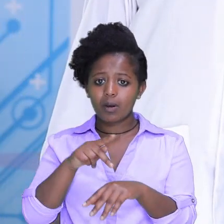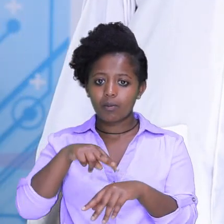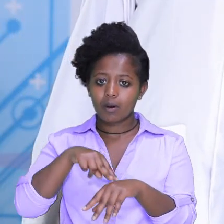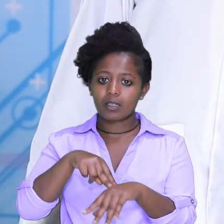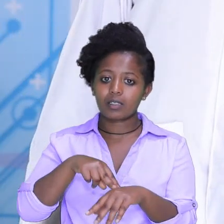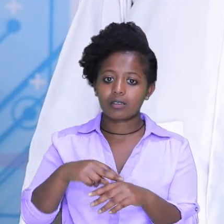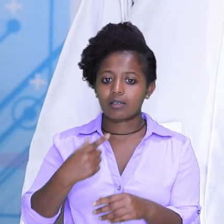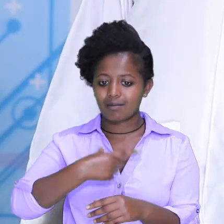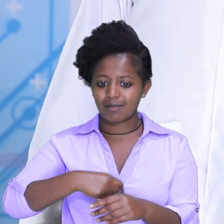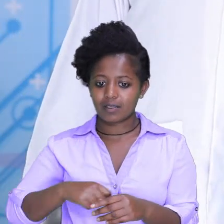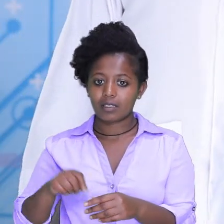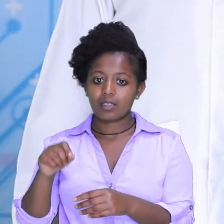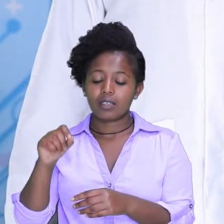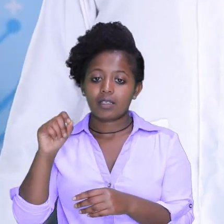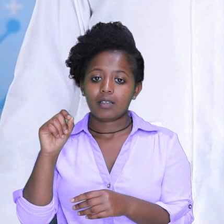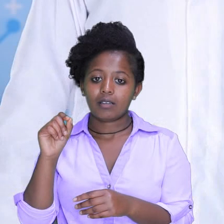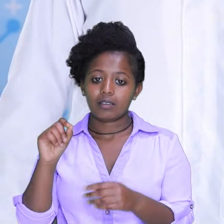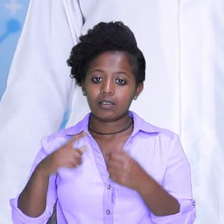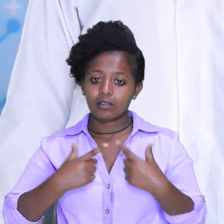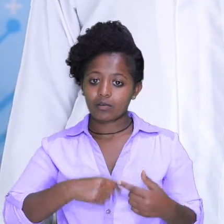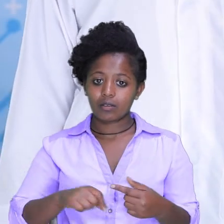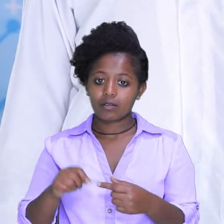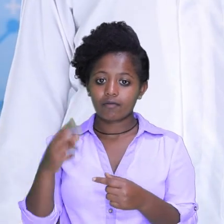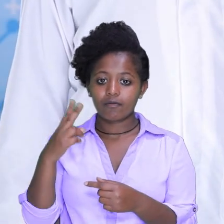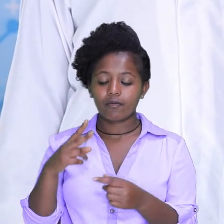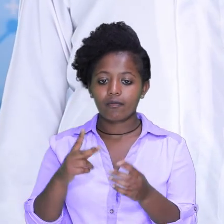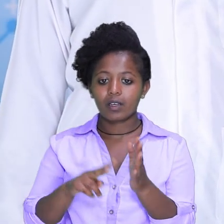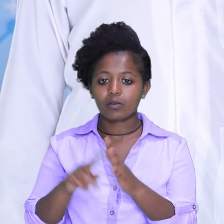UN has a veto power.